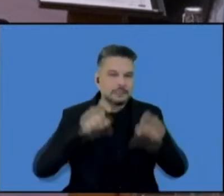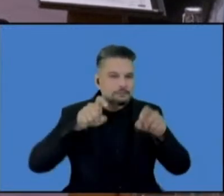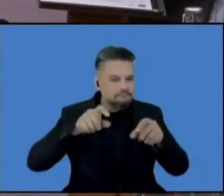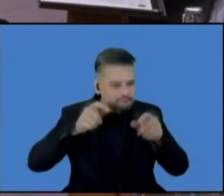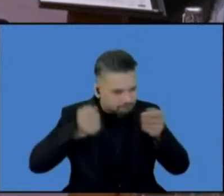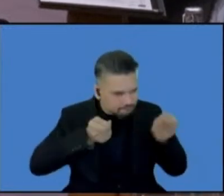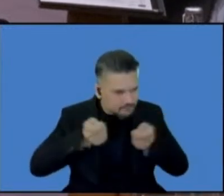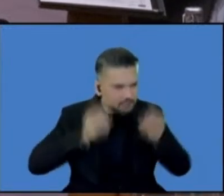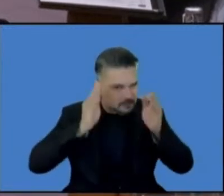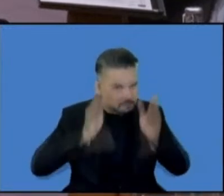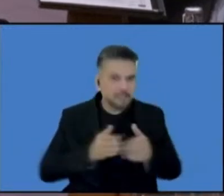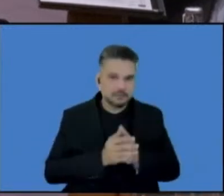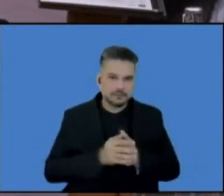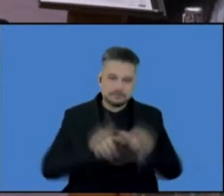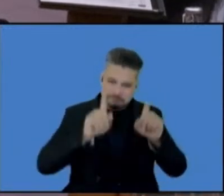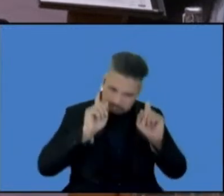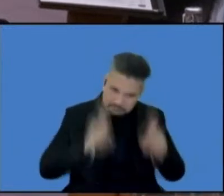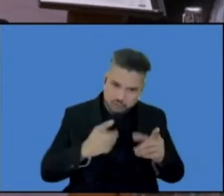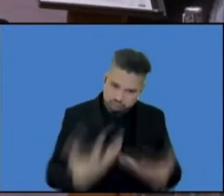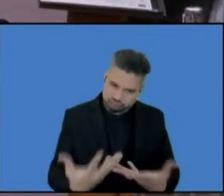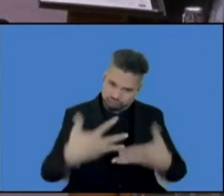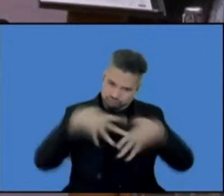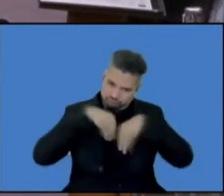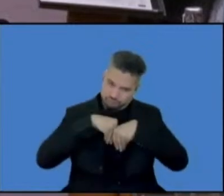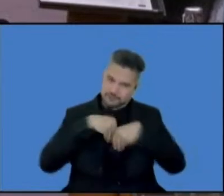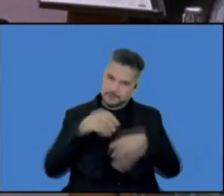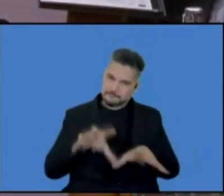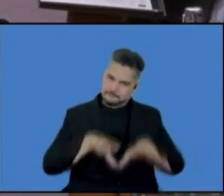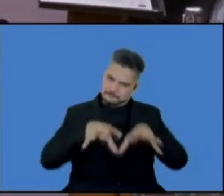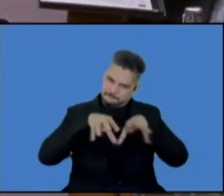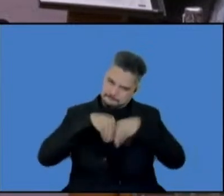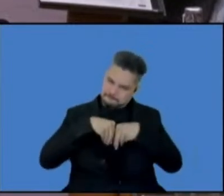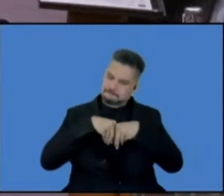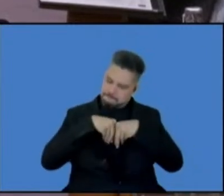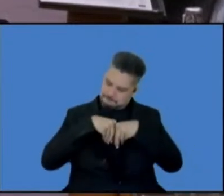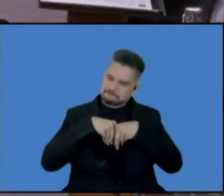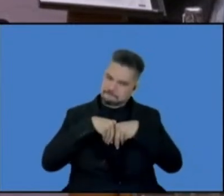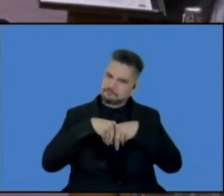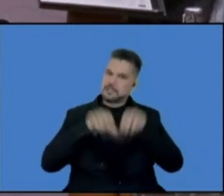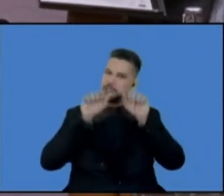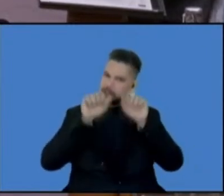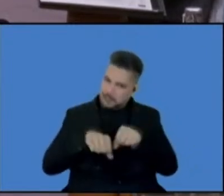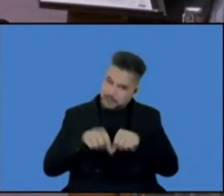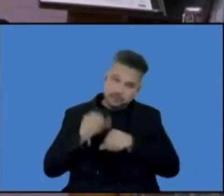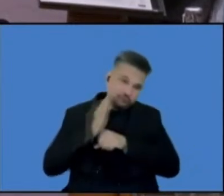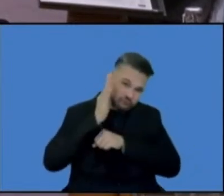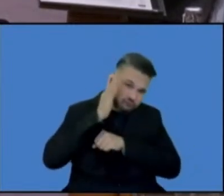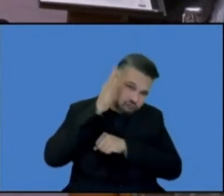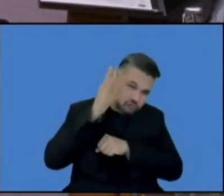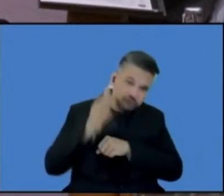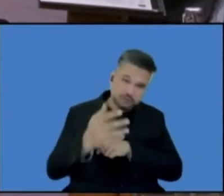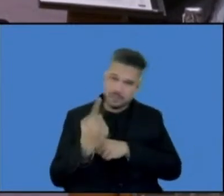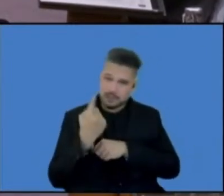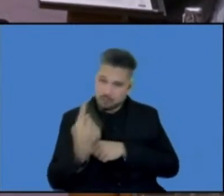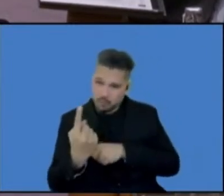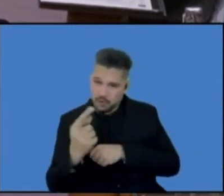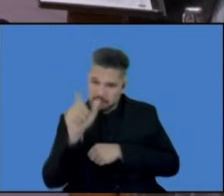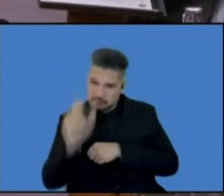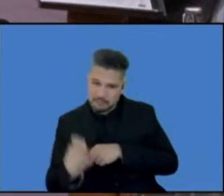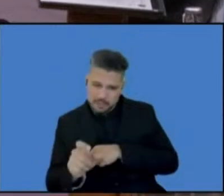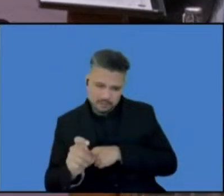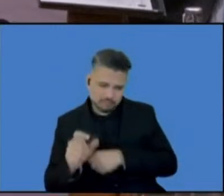embracing in order to foster the future where each individual, migrants, regardless of a